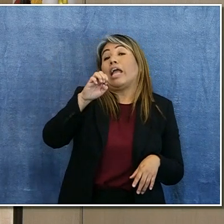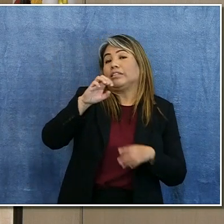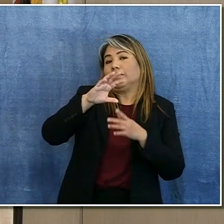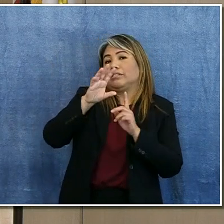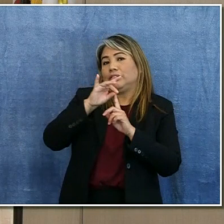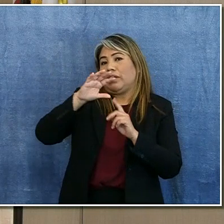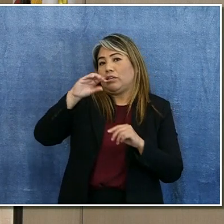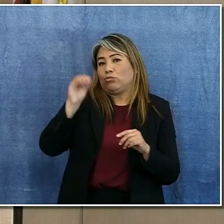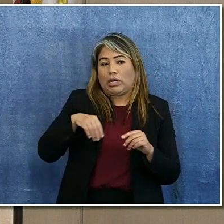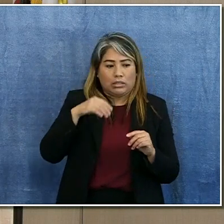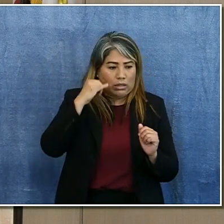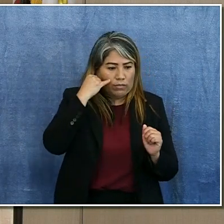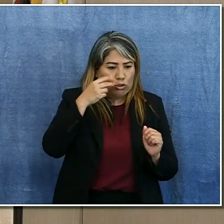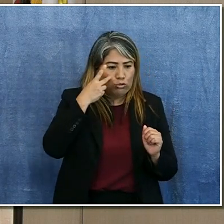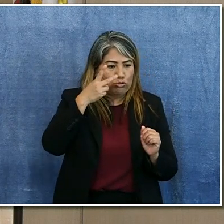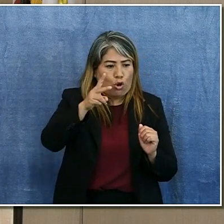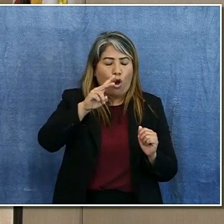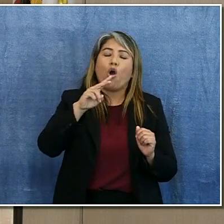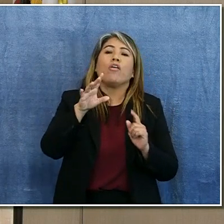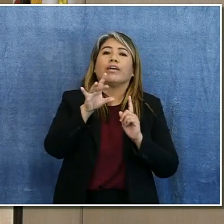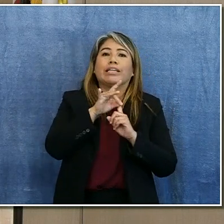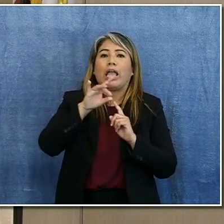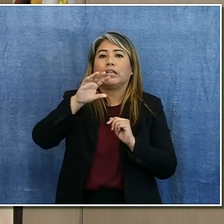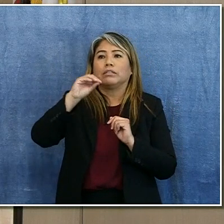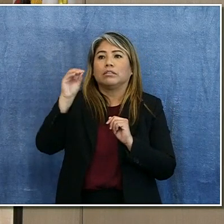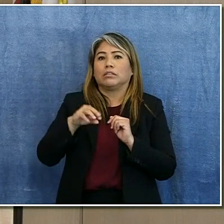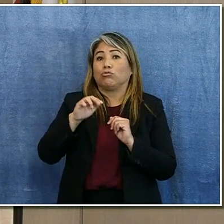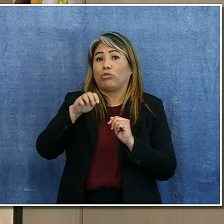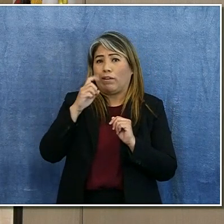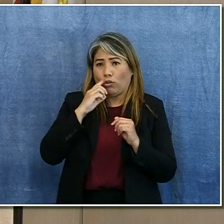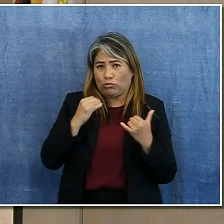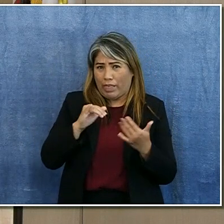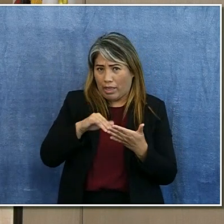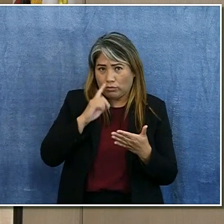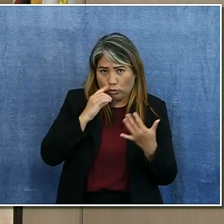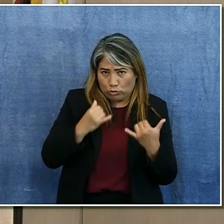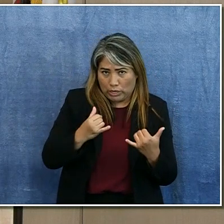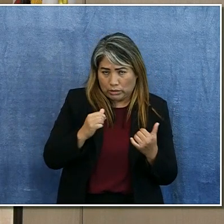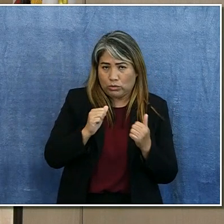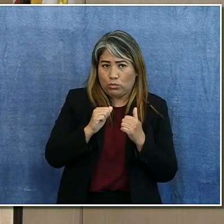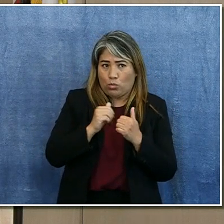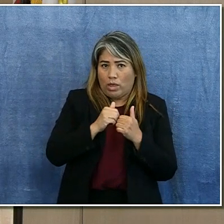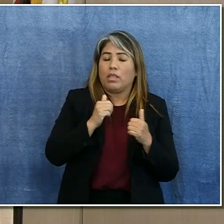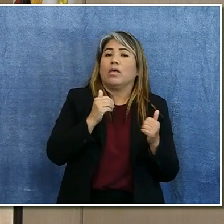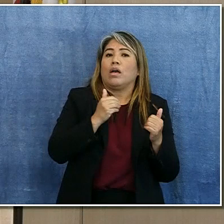and if you saw the case rate today, is that for today's with our